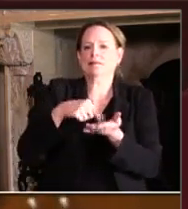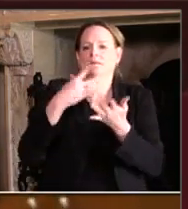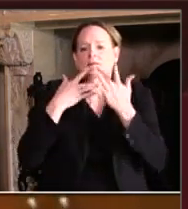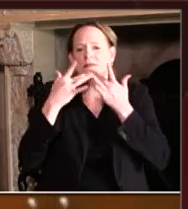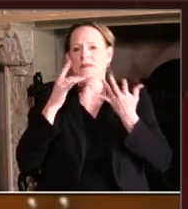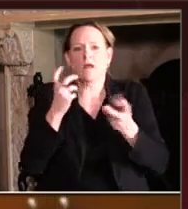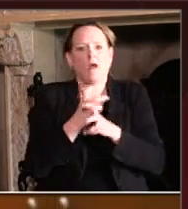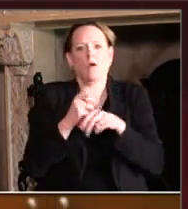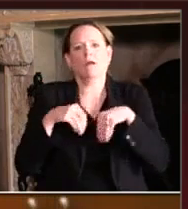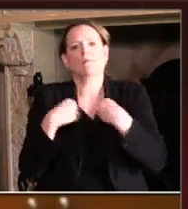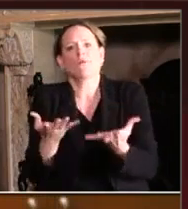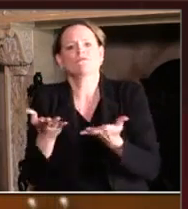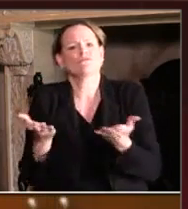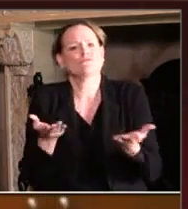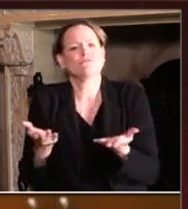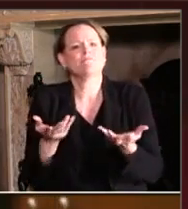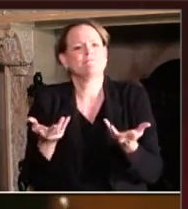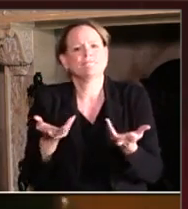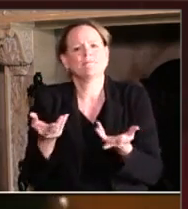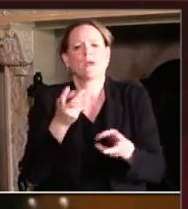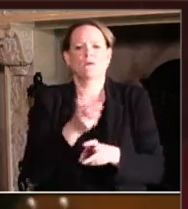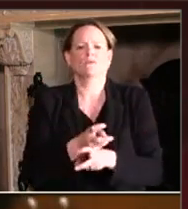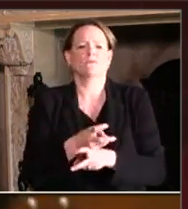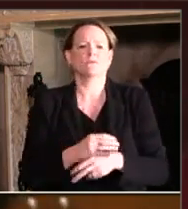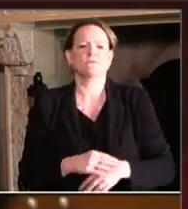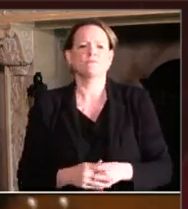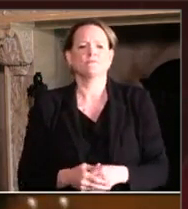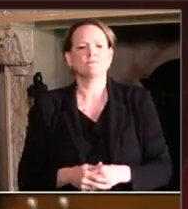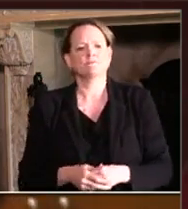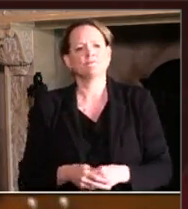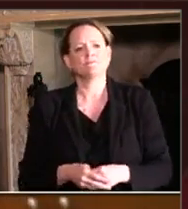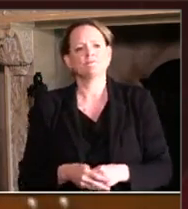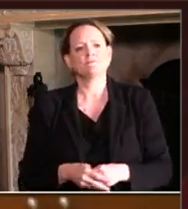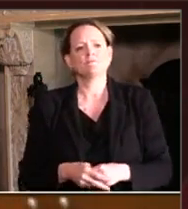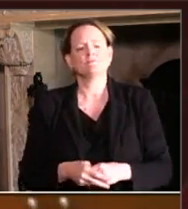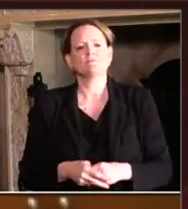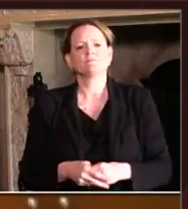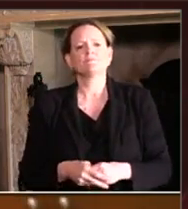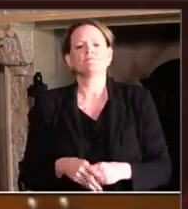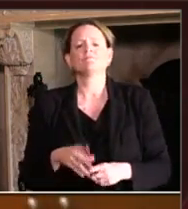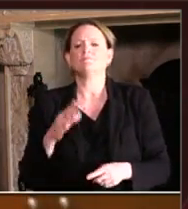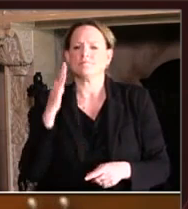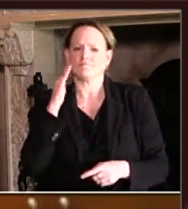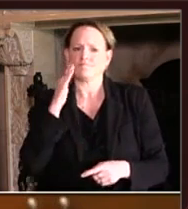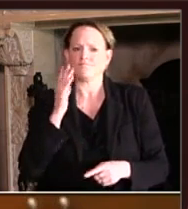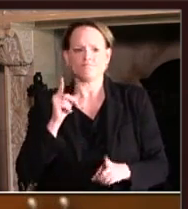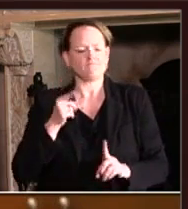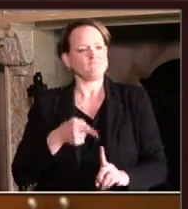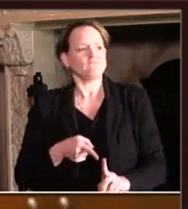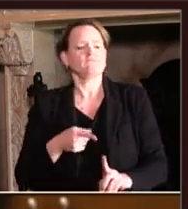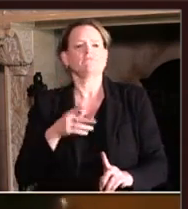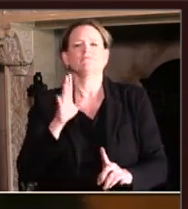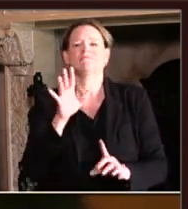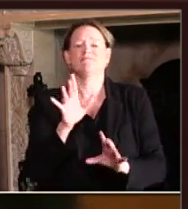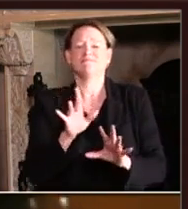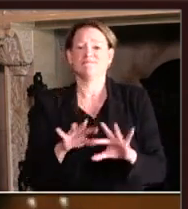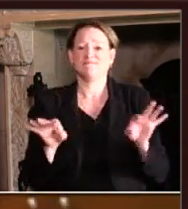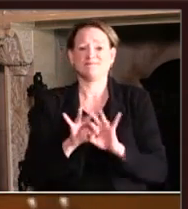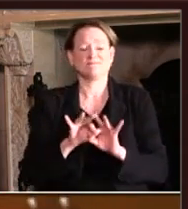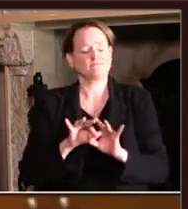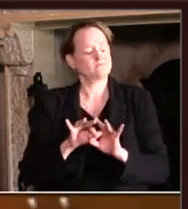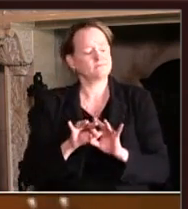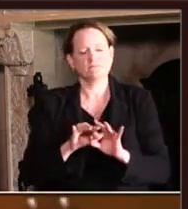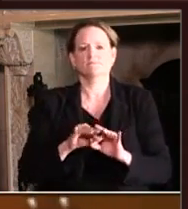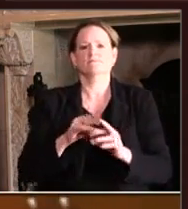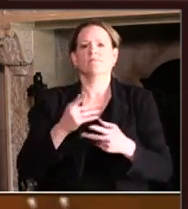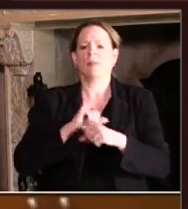axiom, an ounce of prevention is worth a pound of cure. I couldn't agree more with COVID-19. After the weeks